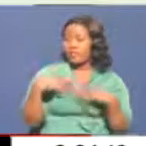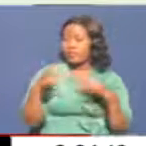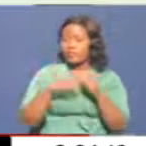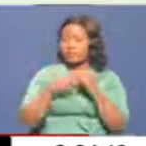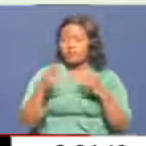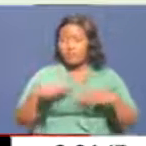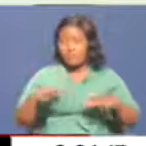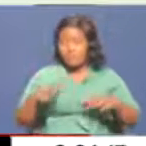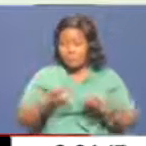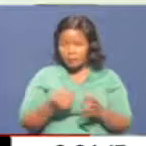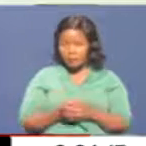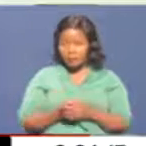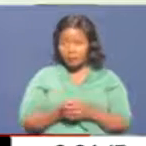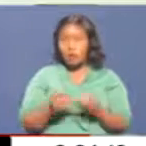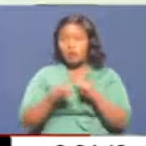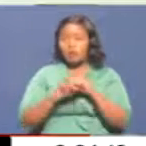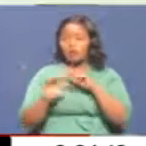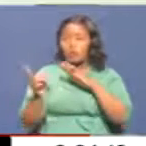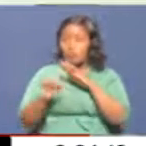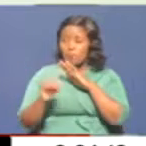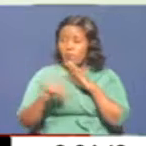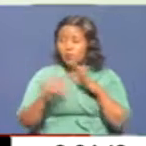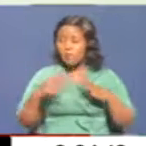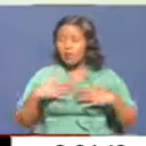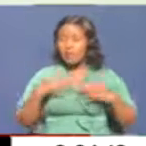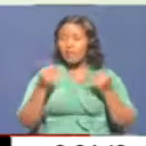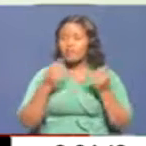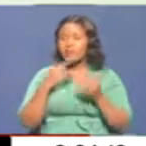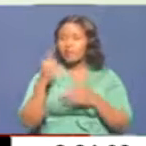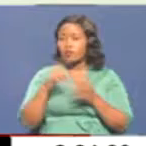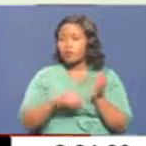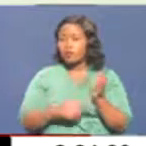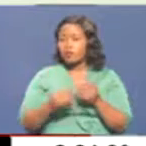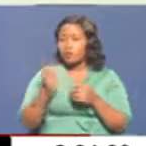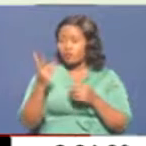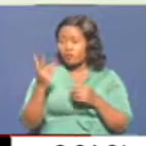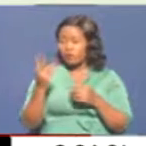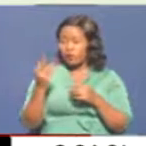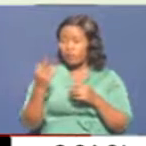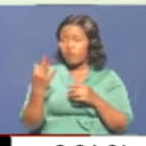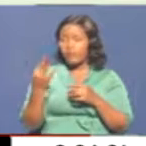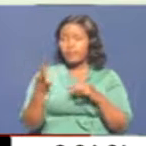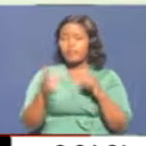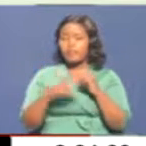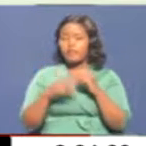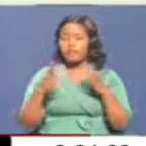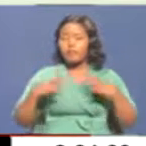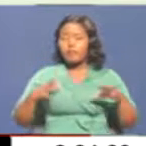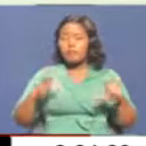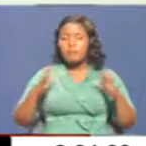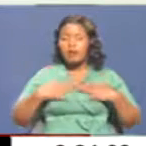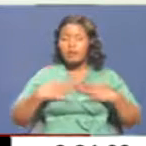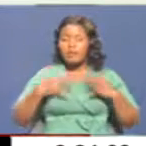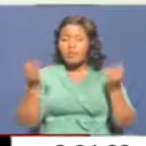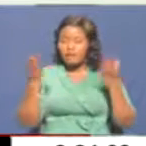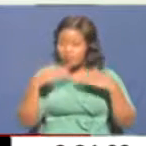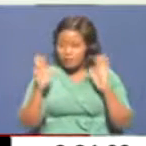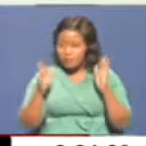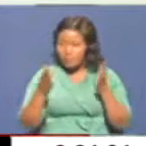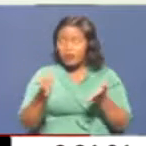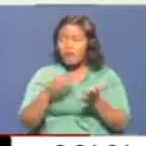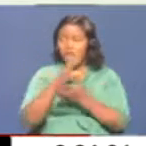also reports that 437 patients have recovered in the last 24 hours, increasing the total number of recoveries